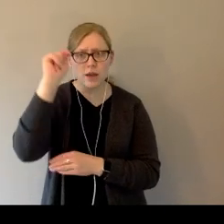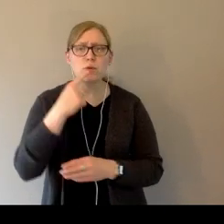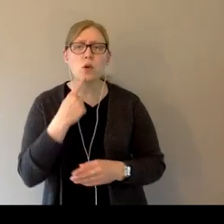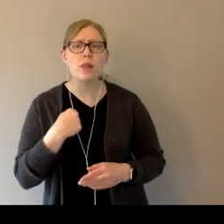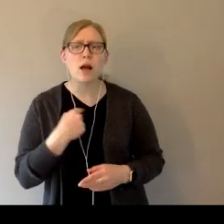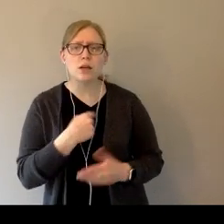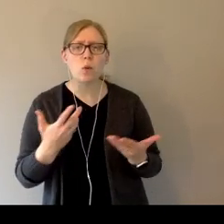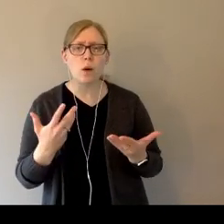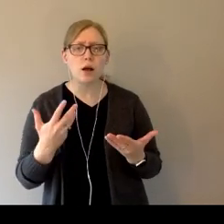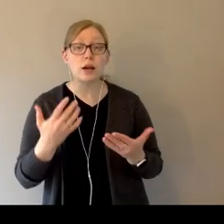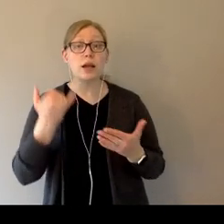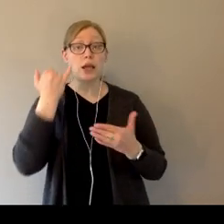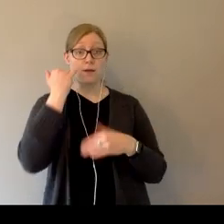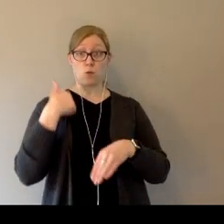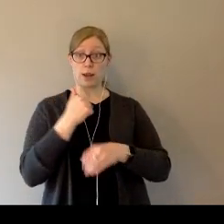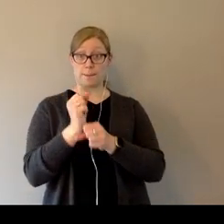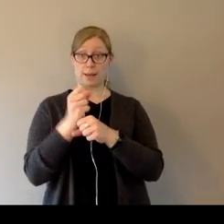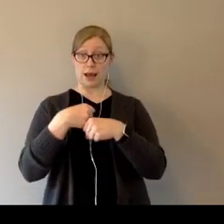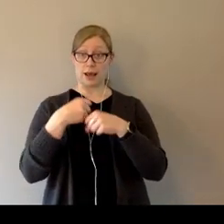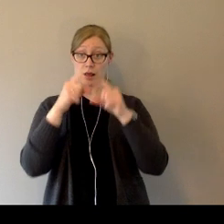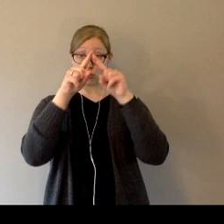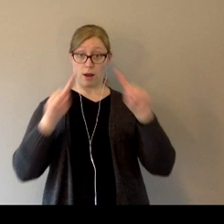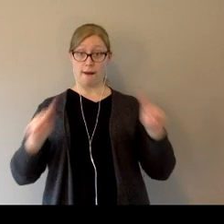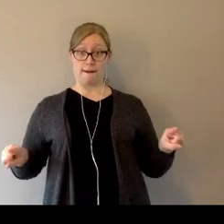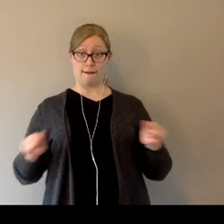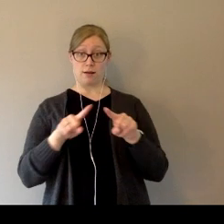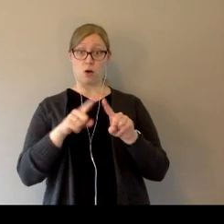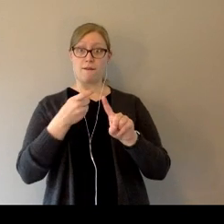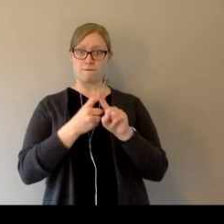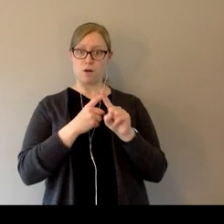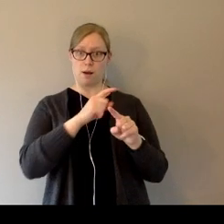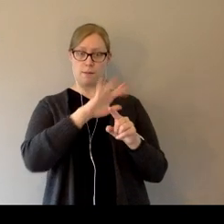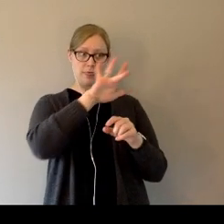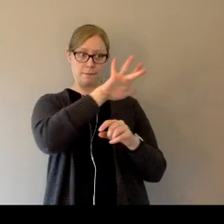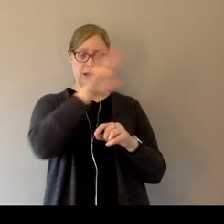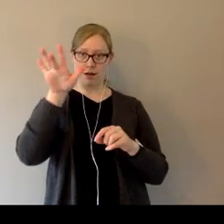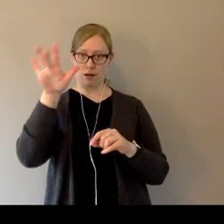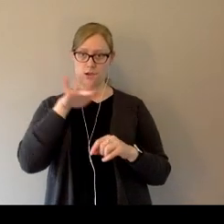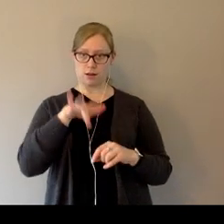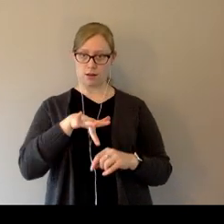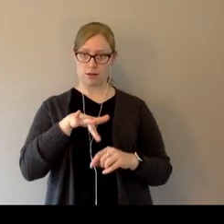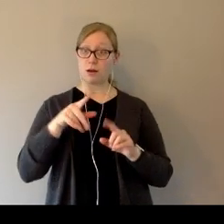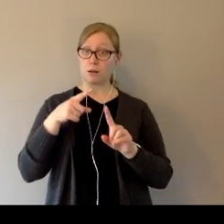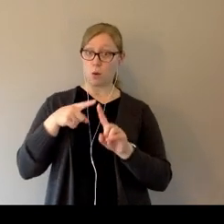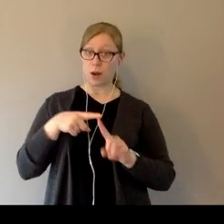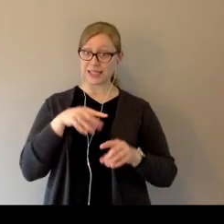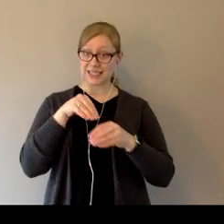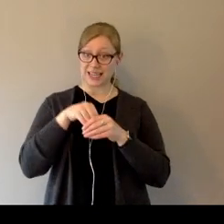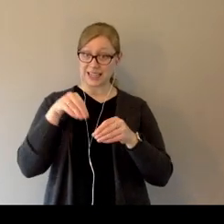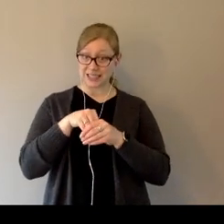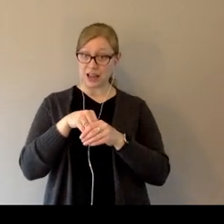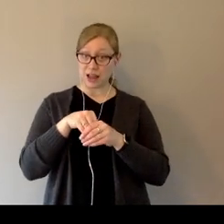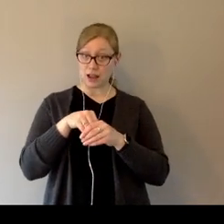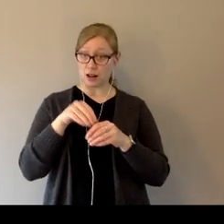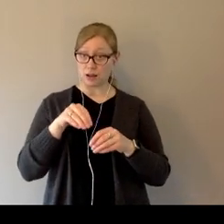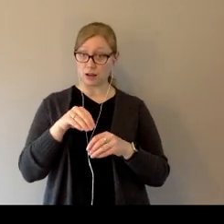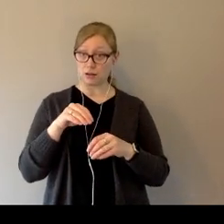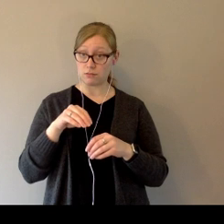the midpoints of the sides of another triangle, that each side of this little triangle